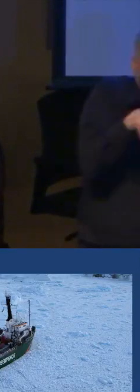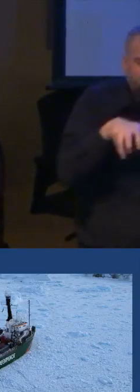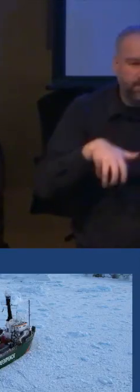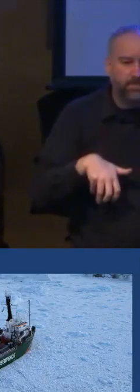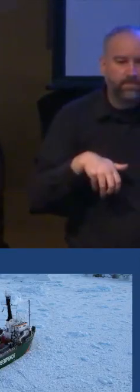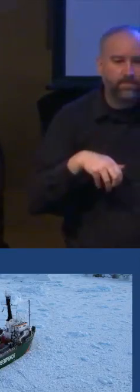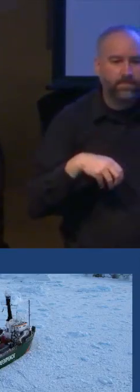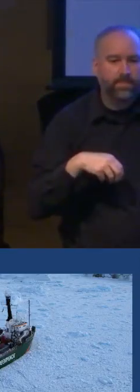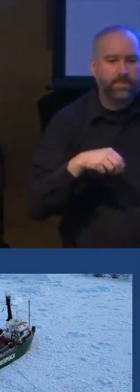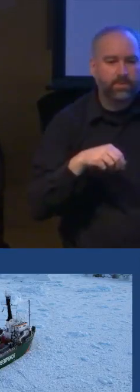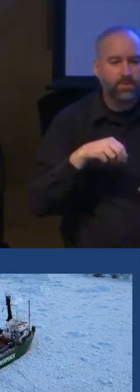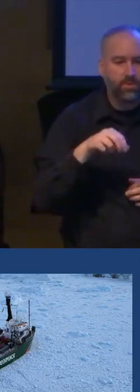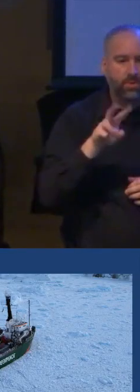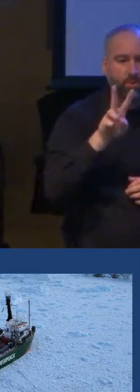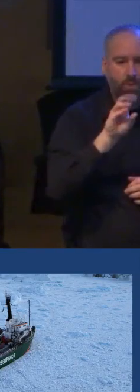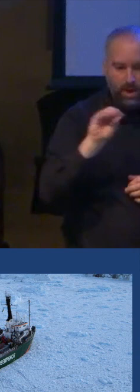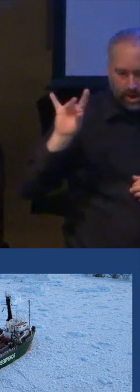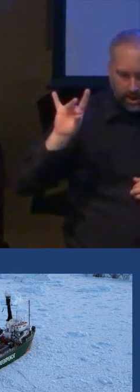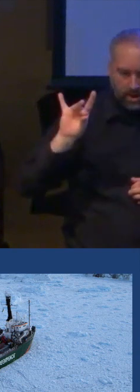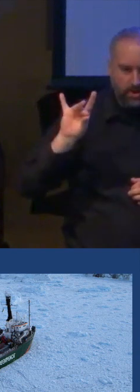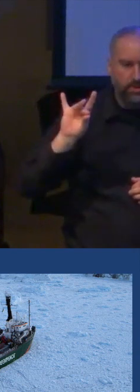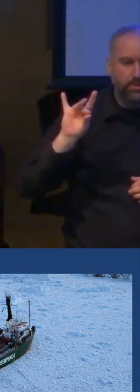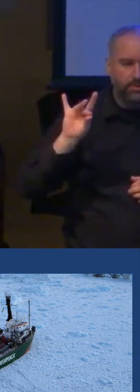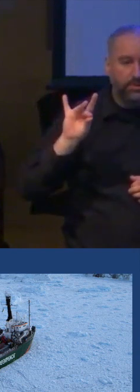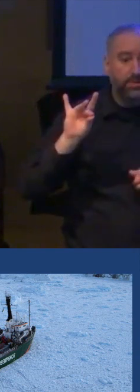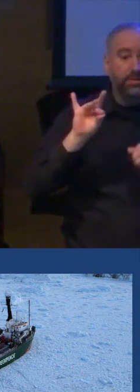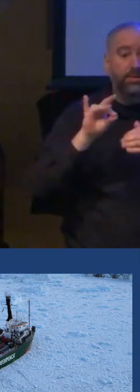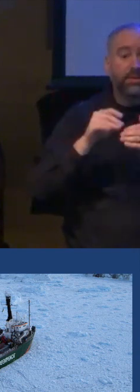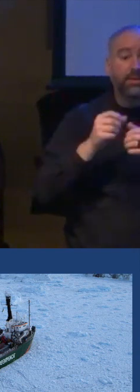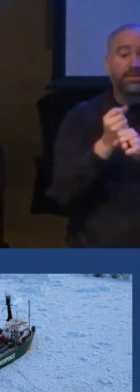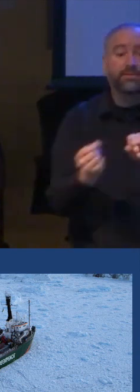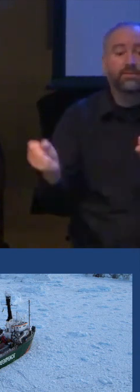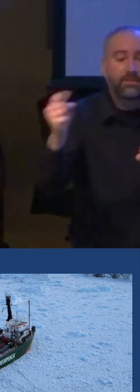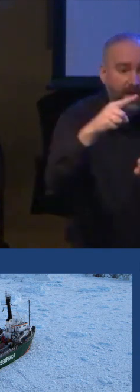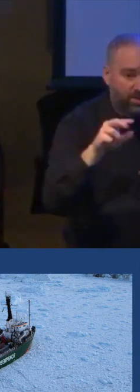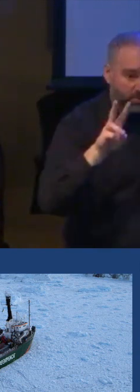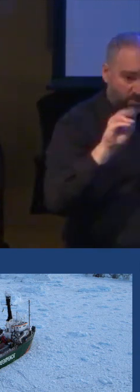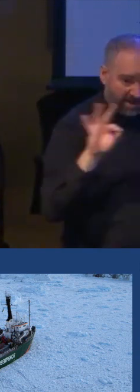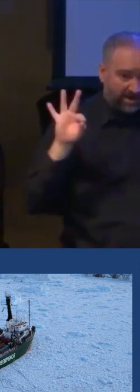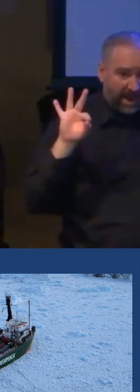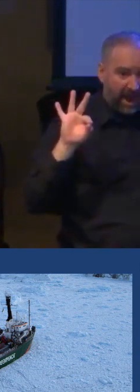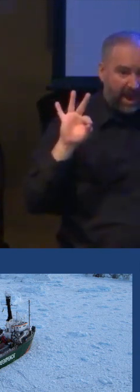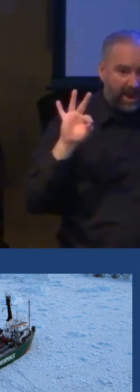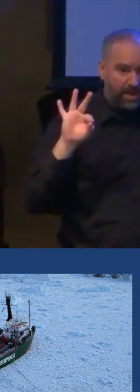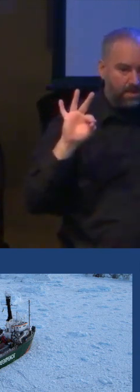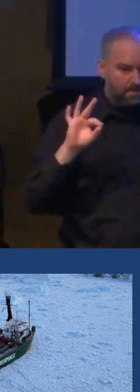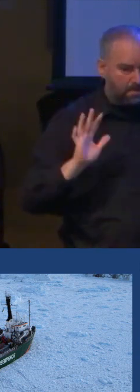we upgraded. We managed to hitch a ride on a Greenpeace vessel. The captain was not as